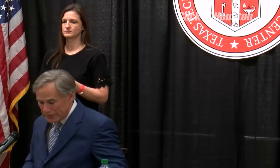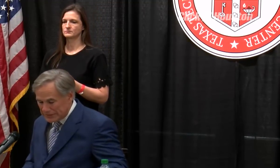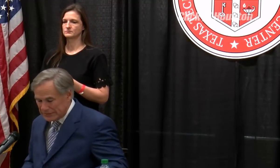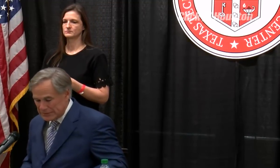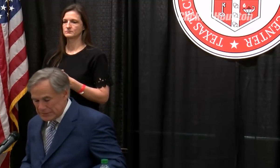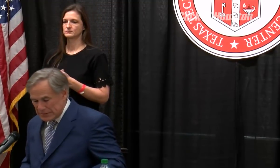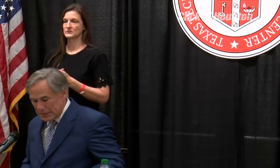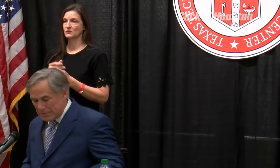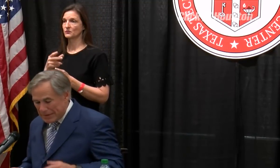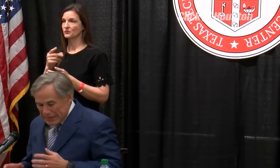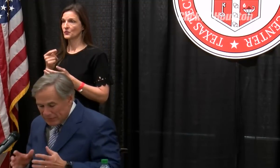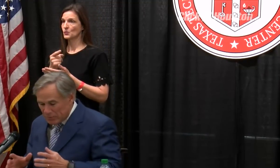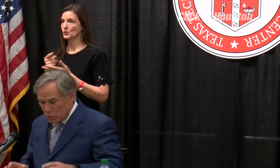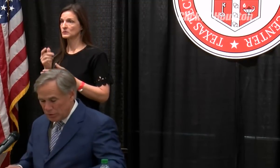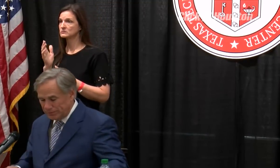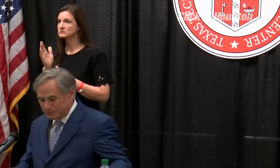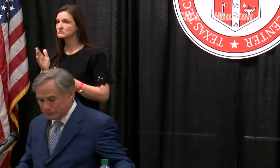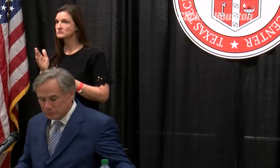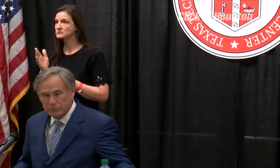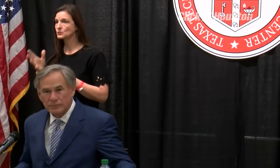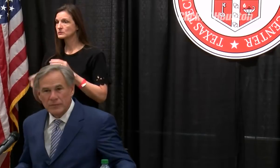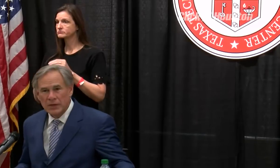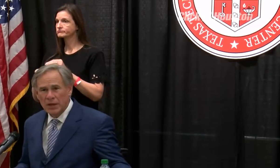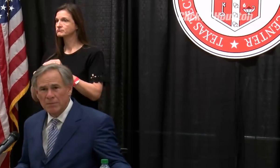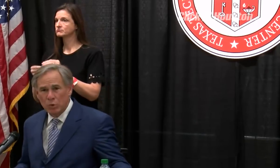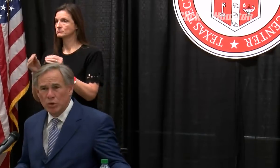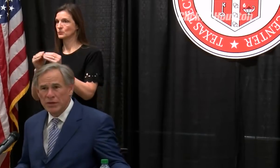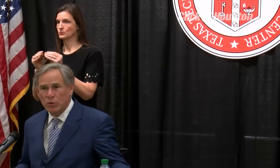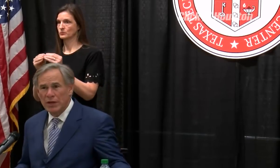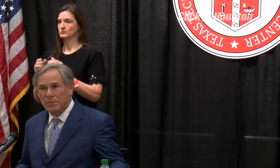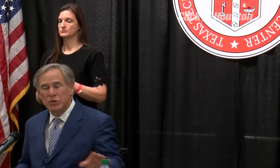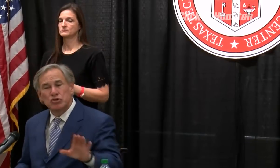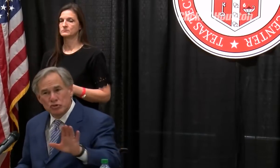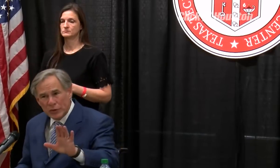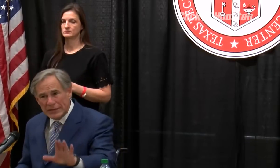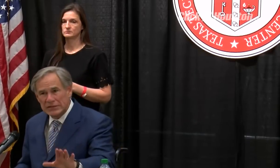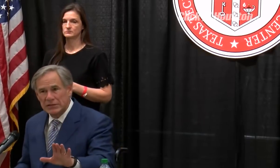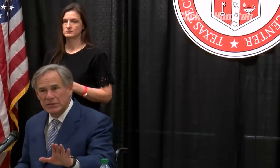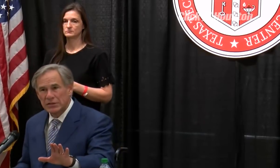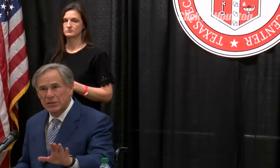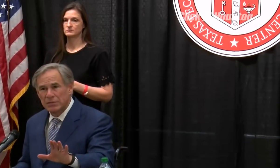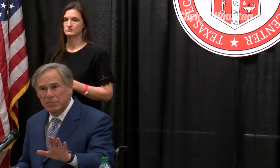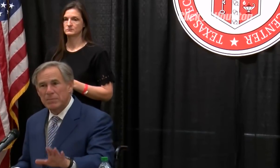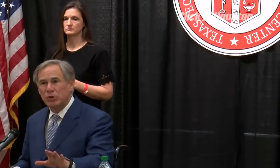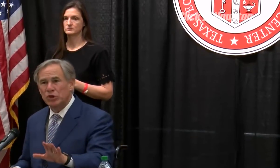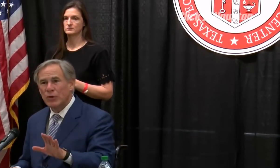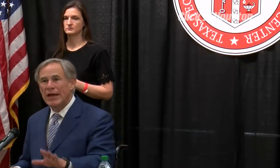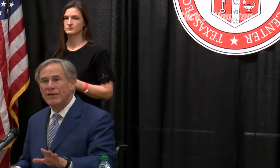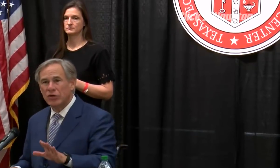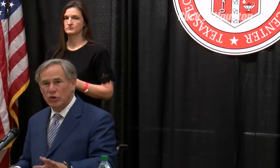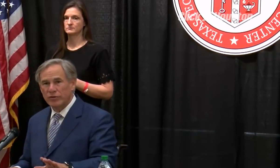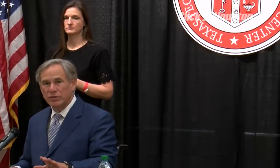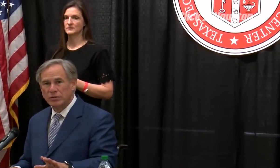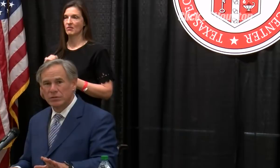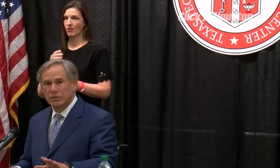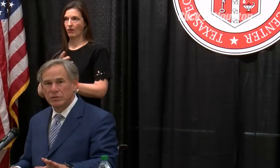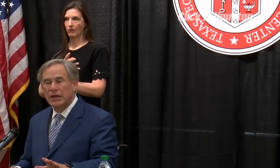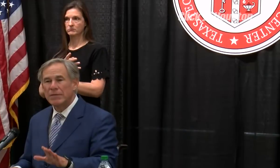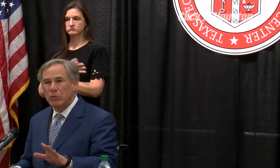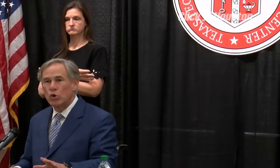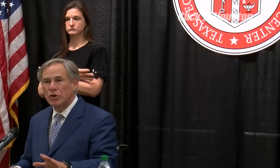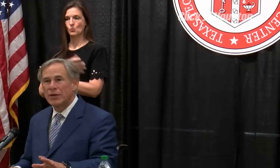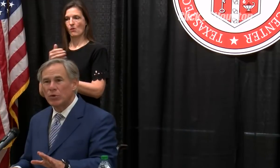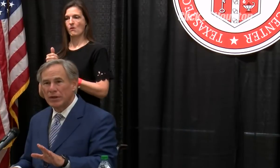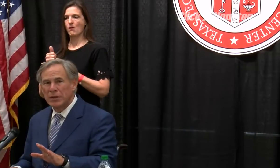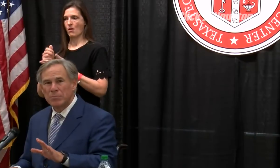coming weeks by even more that will help treat people who have COVID,